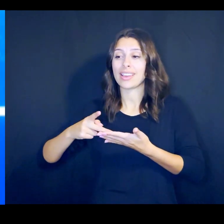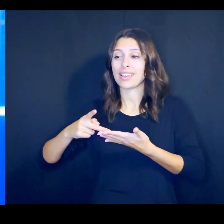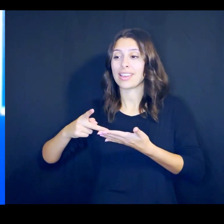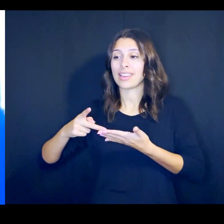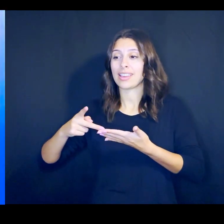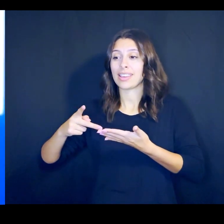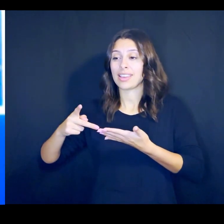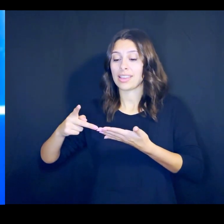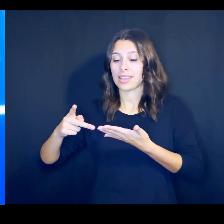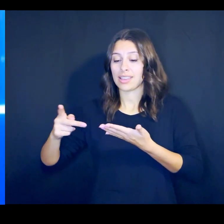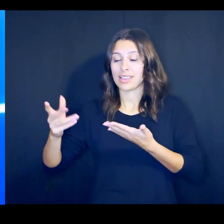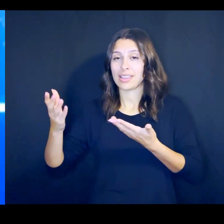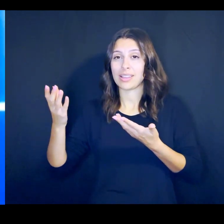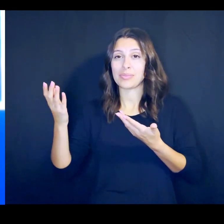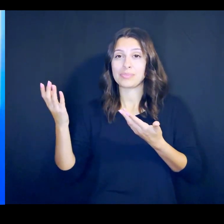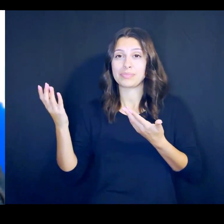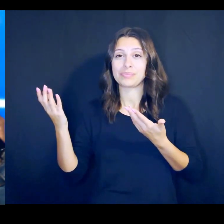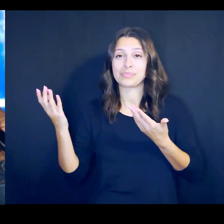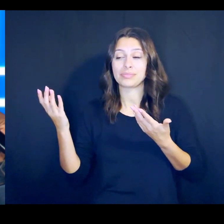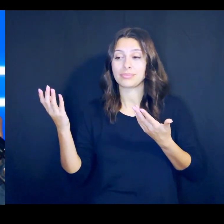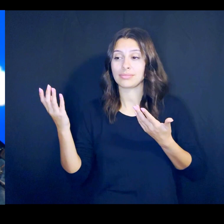Never